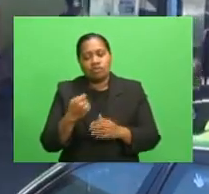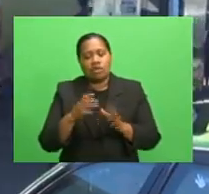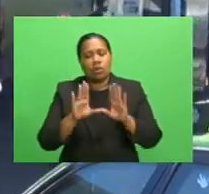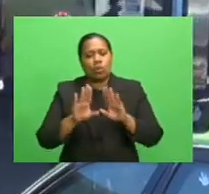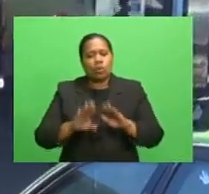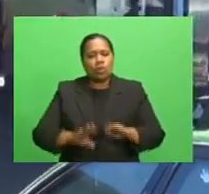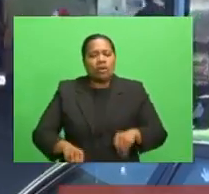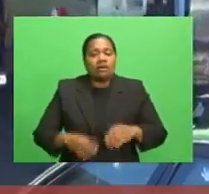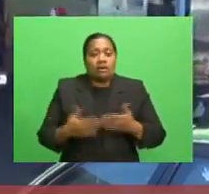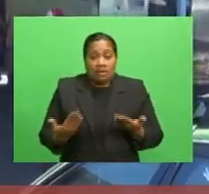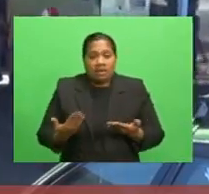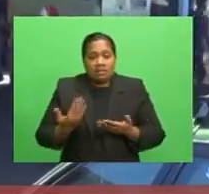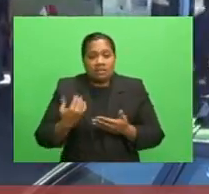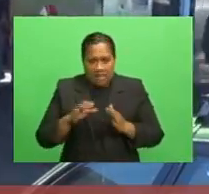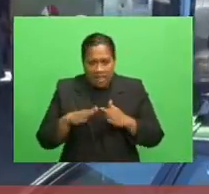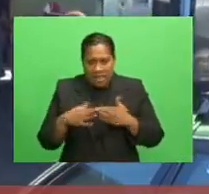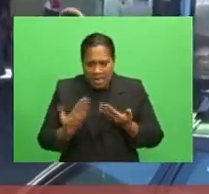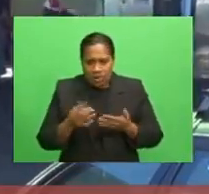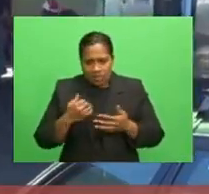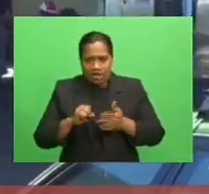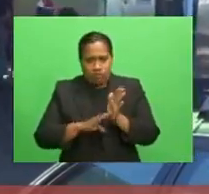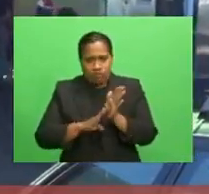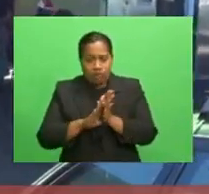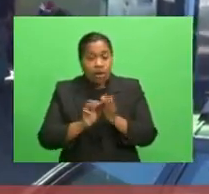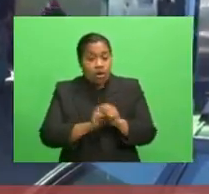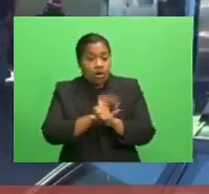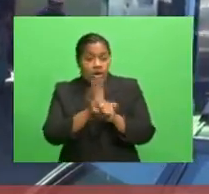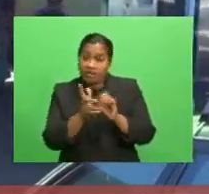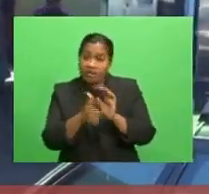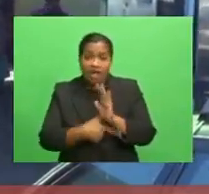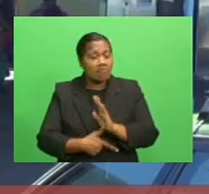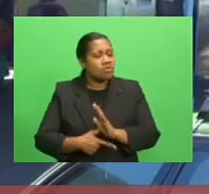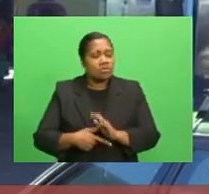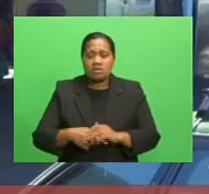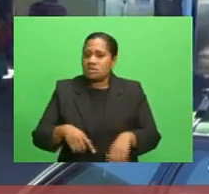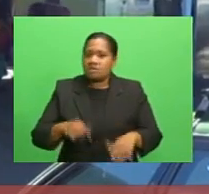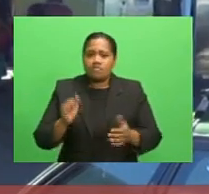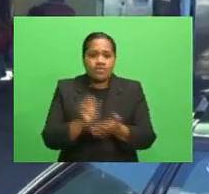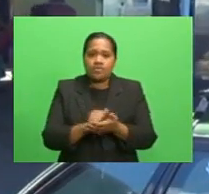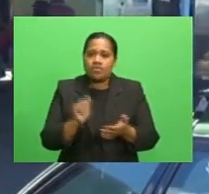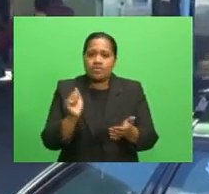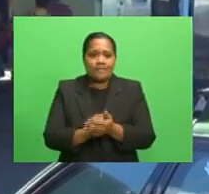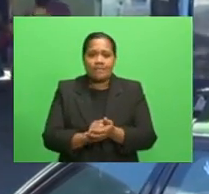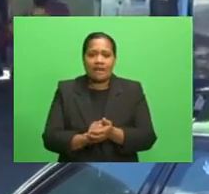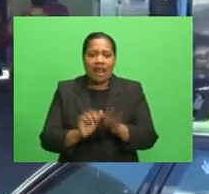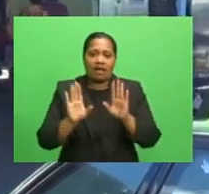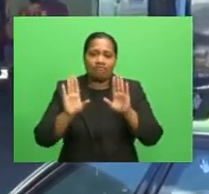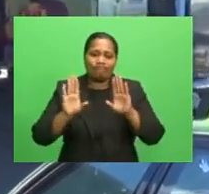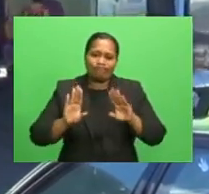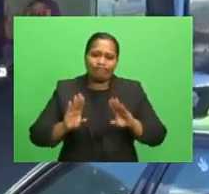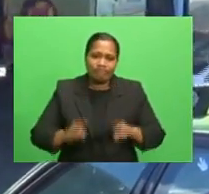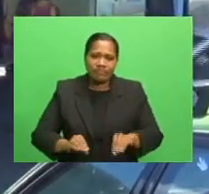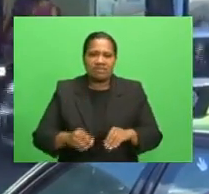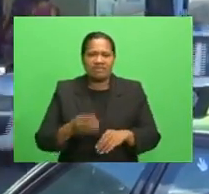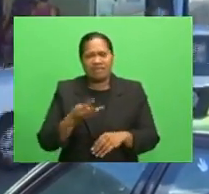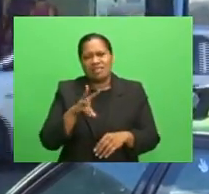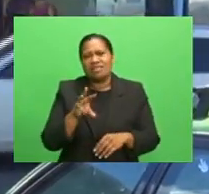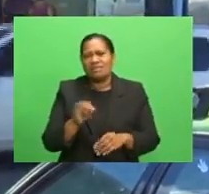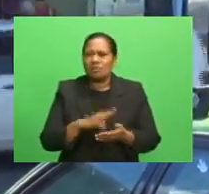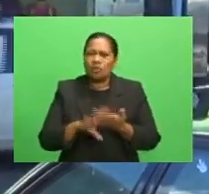up. It's not like COVID time, it was nothing like that. COVID time only $30, $40 like that. We have